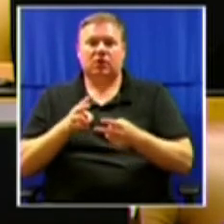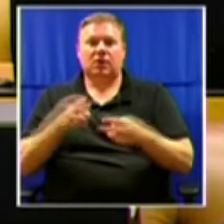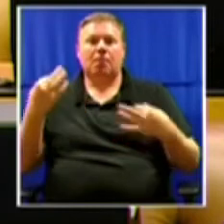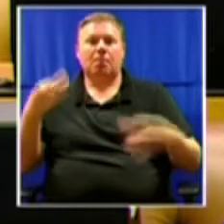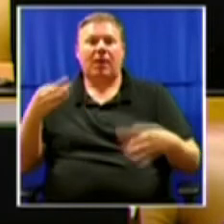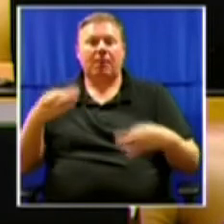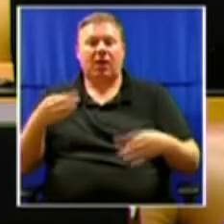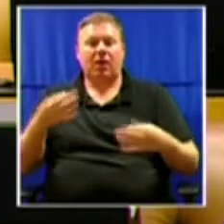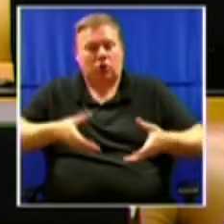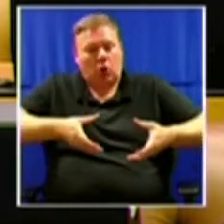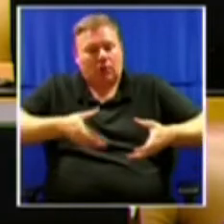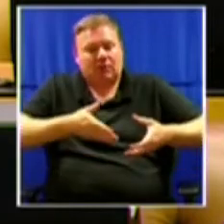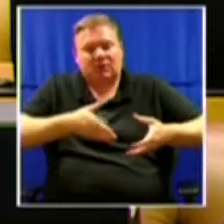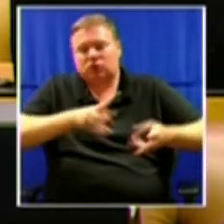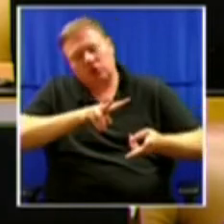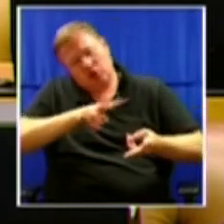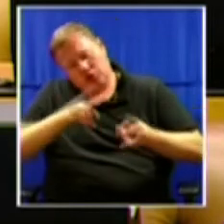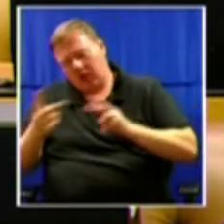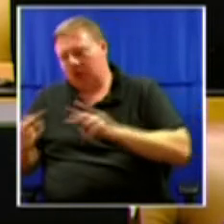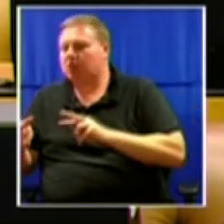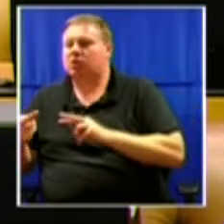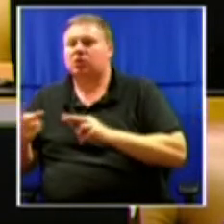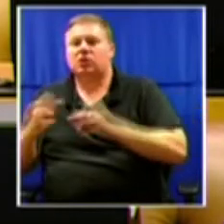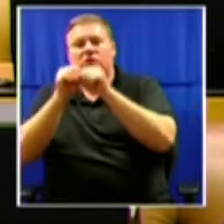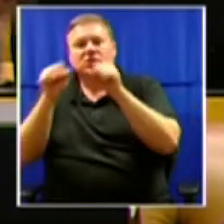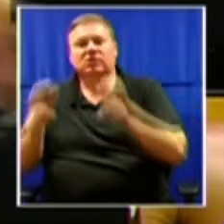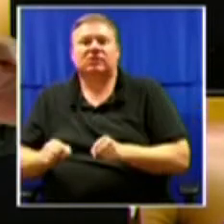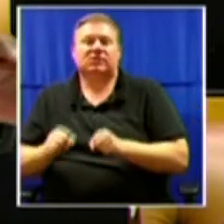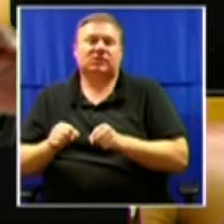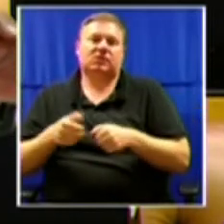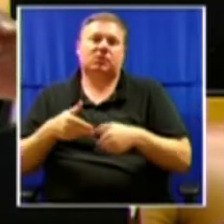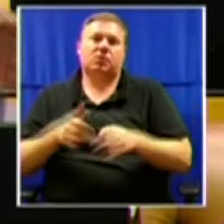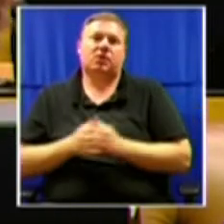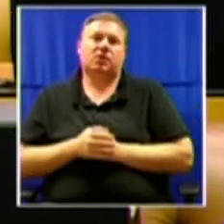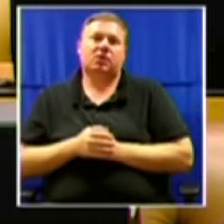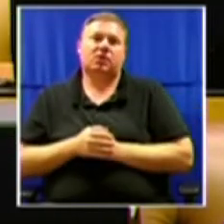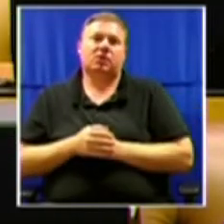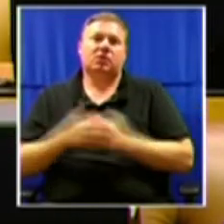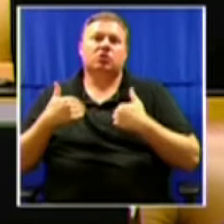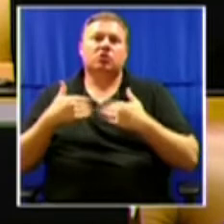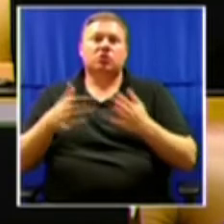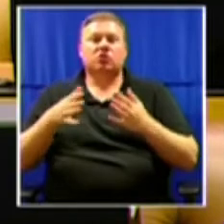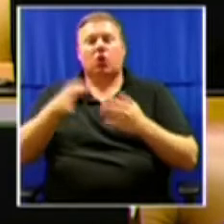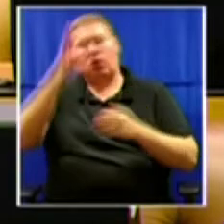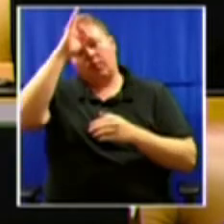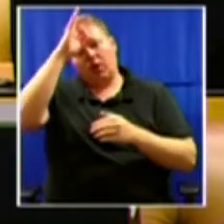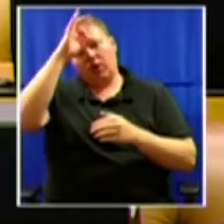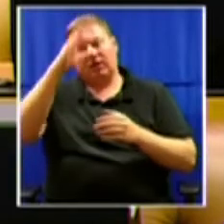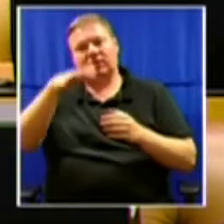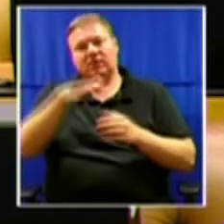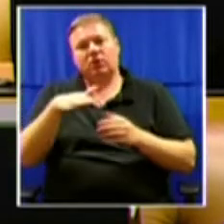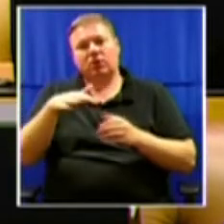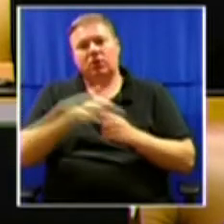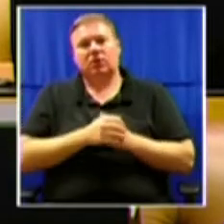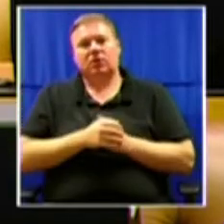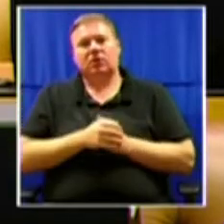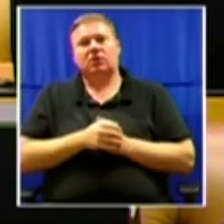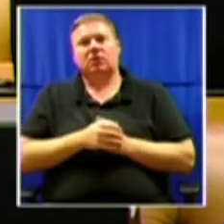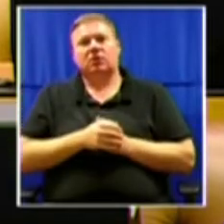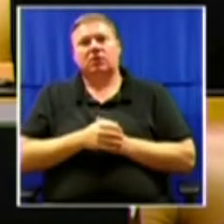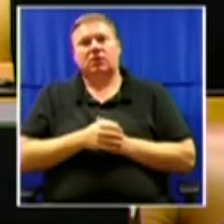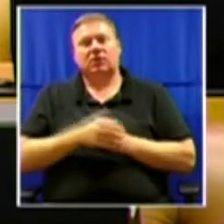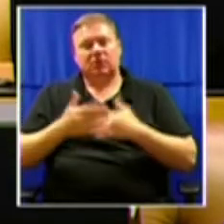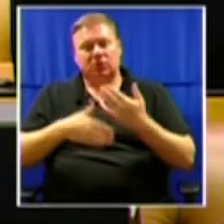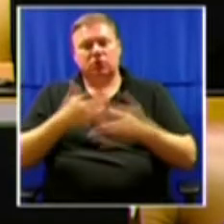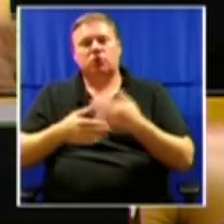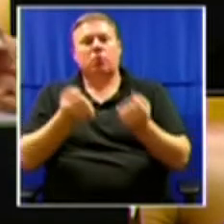dockets and all that and put them in the system, starting from the police station and going to the prosecution